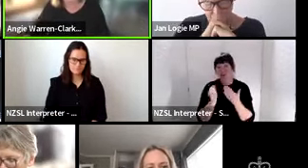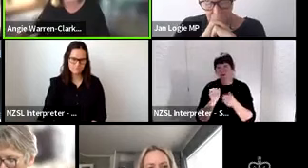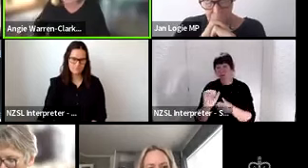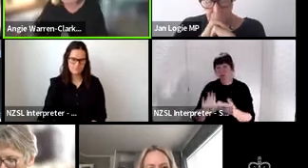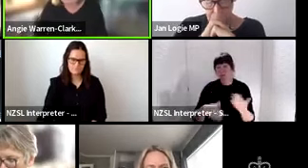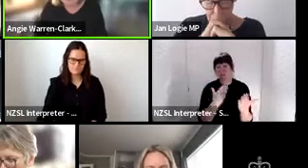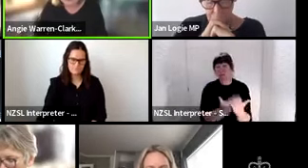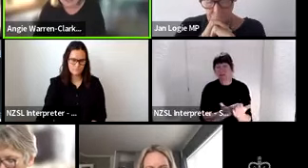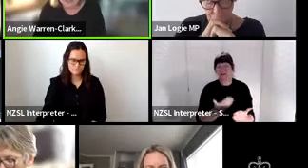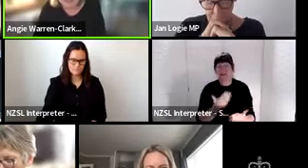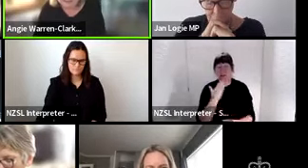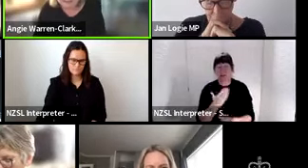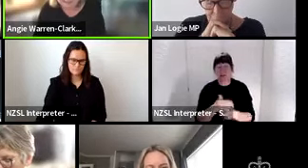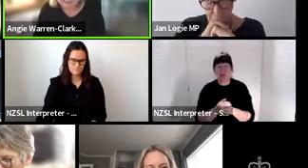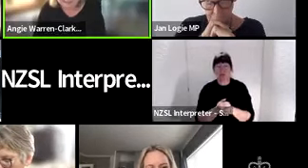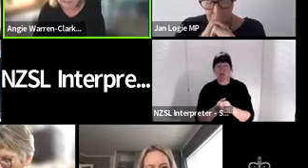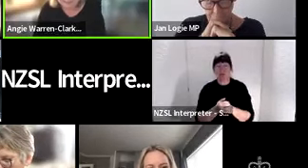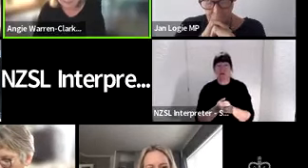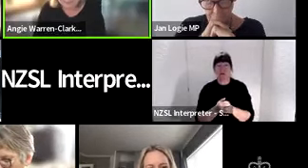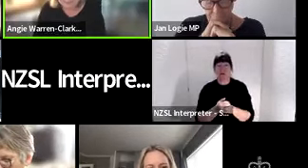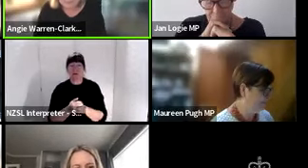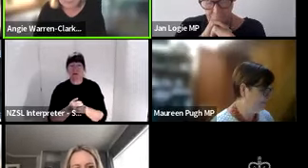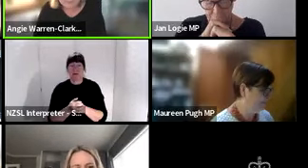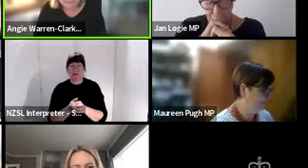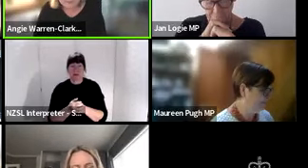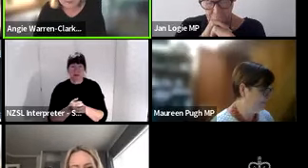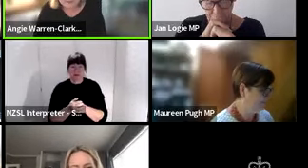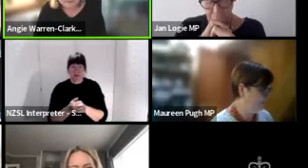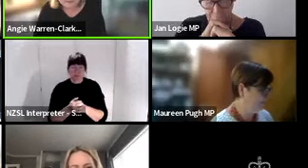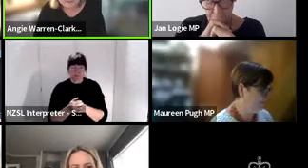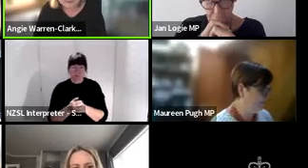submission. It's